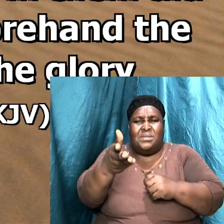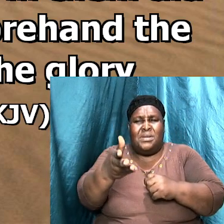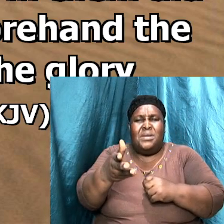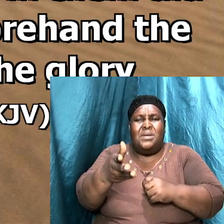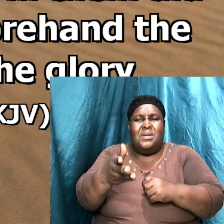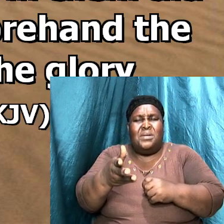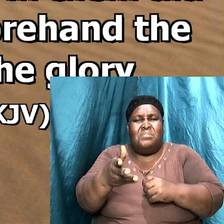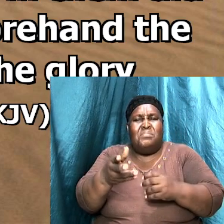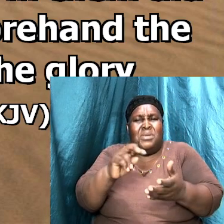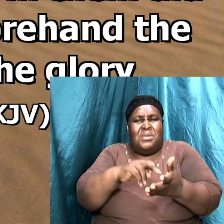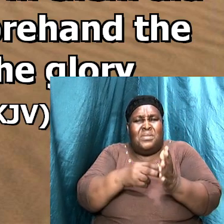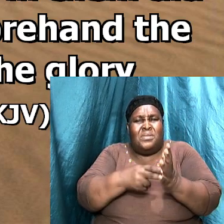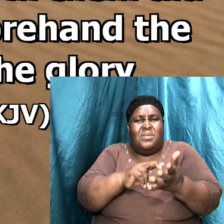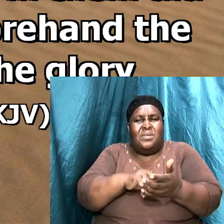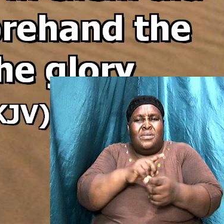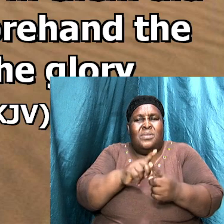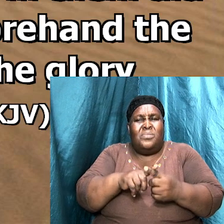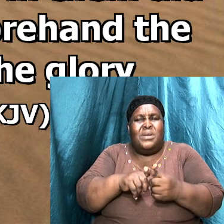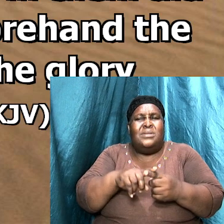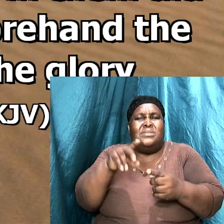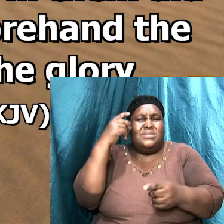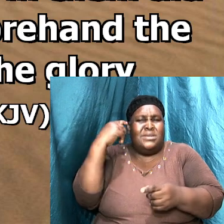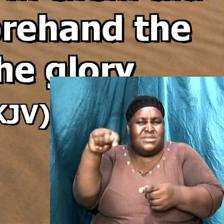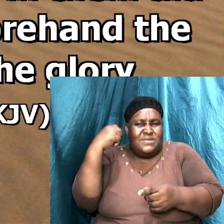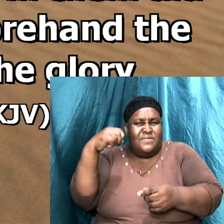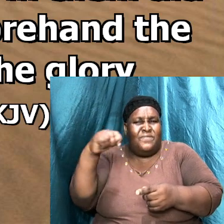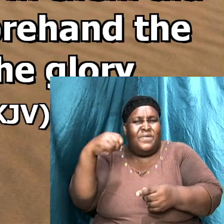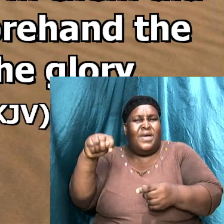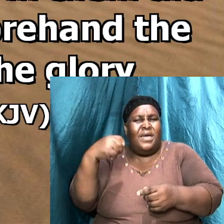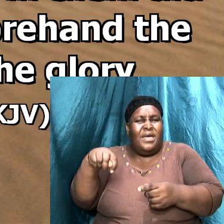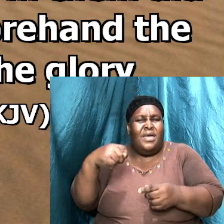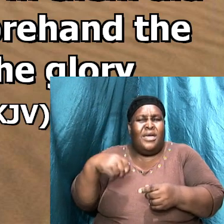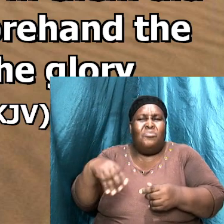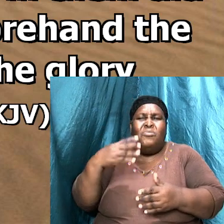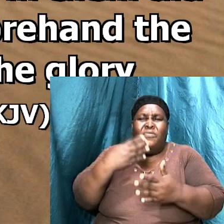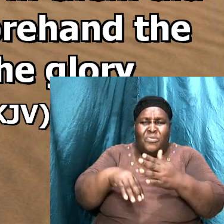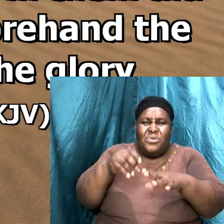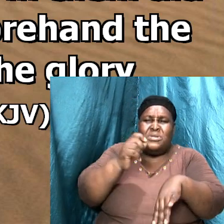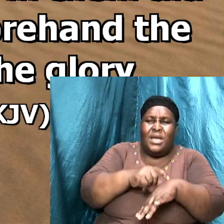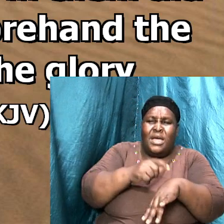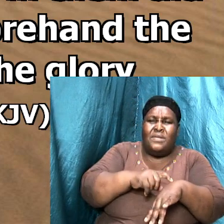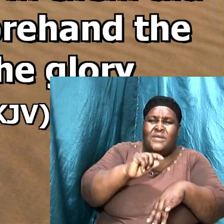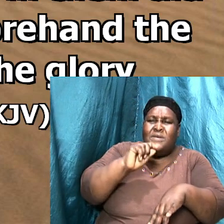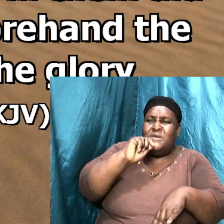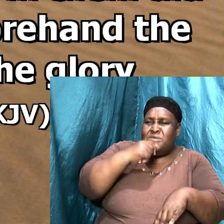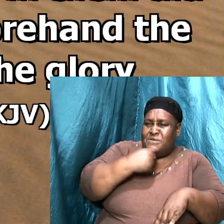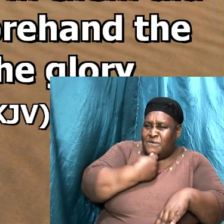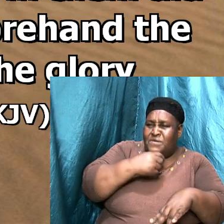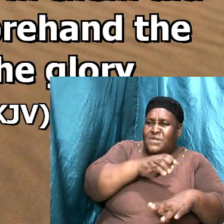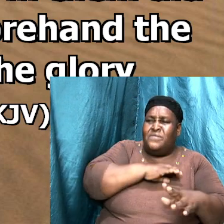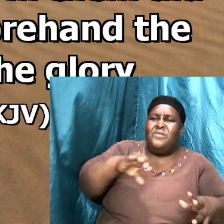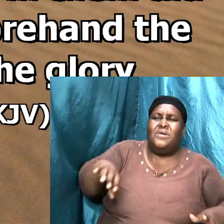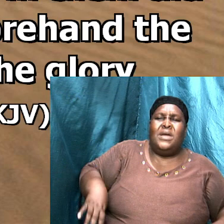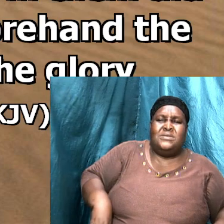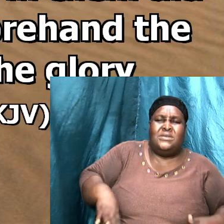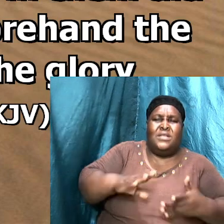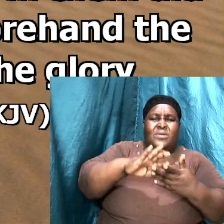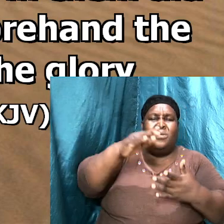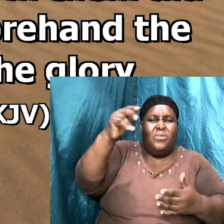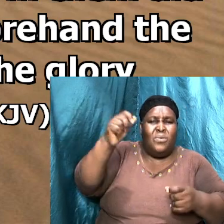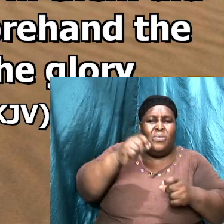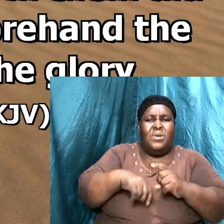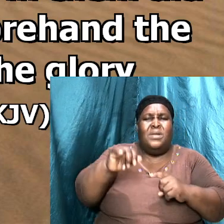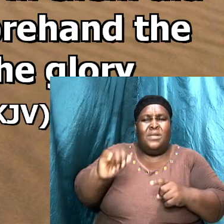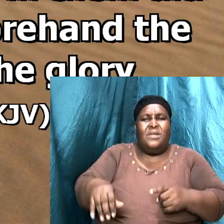when it testified beforehand the sufferings of Christ and the glory